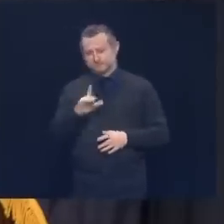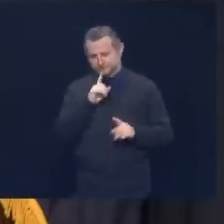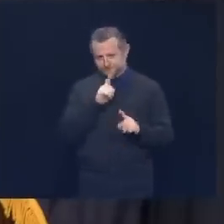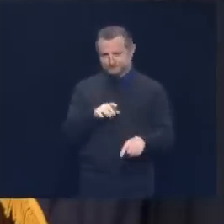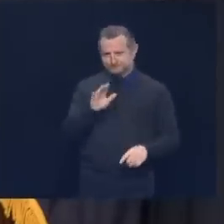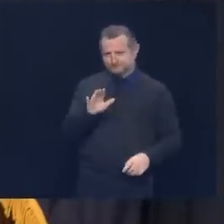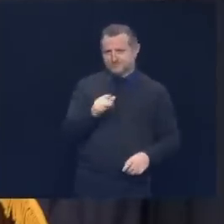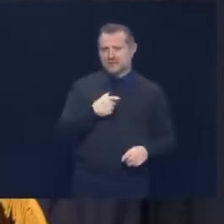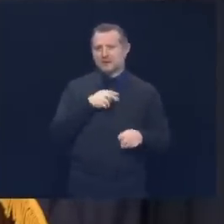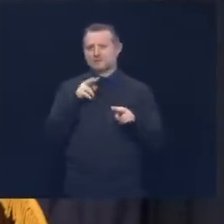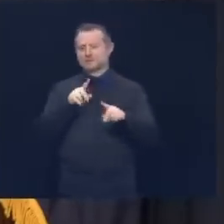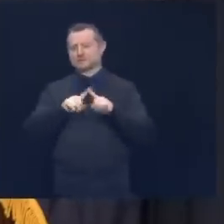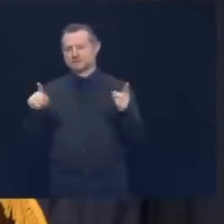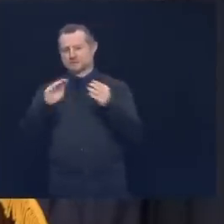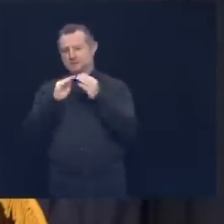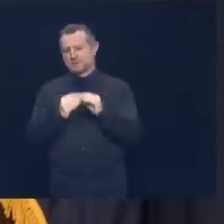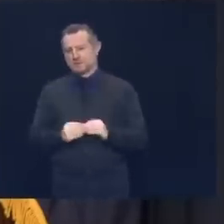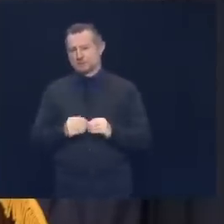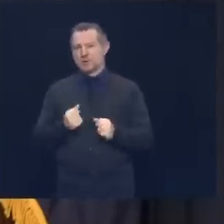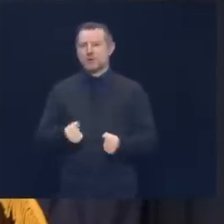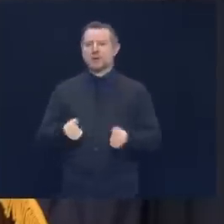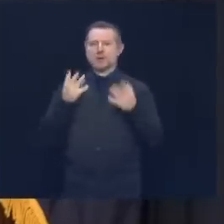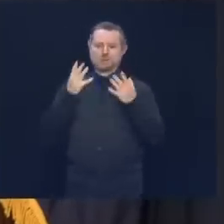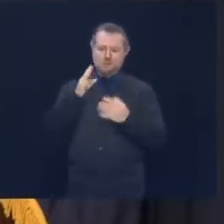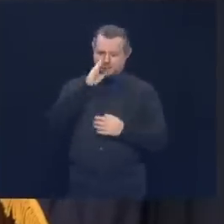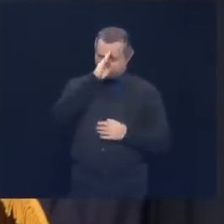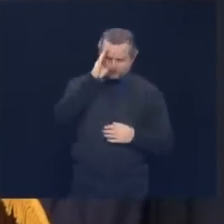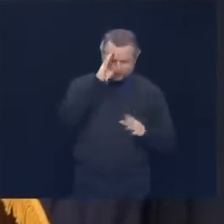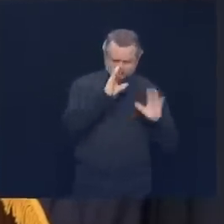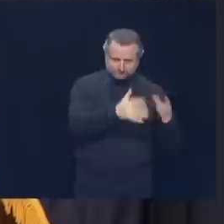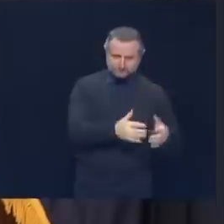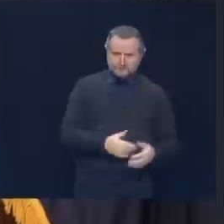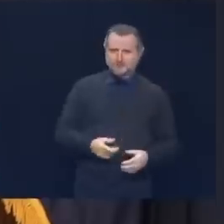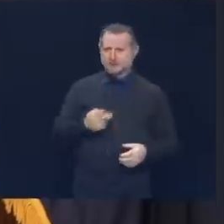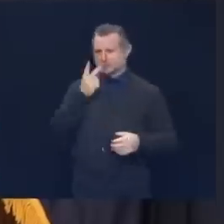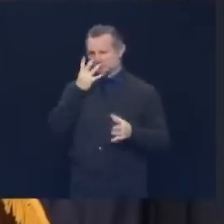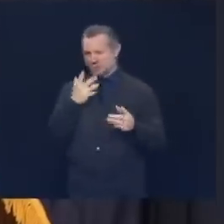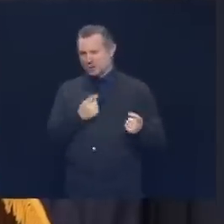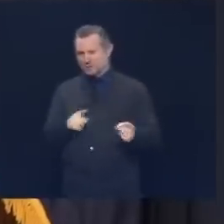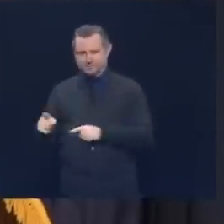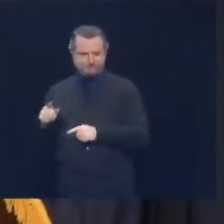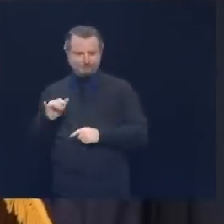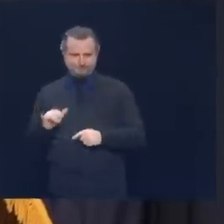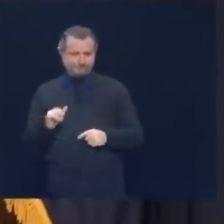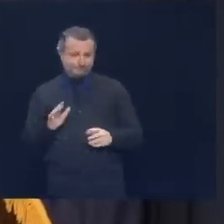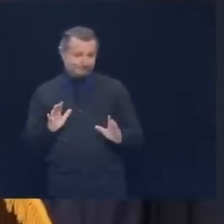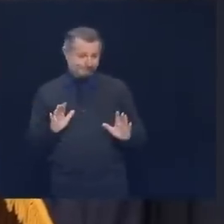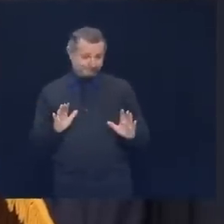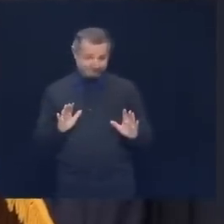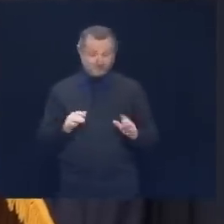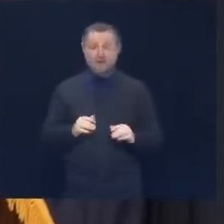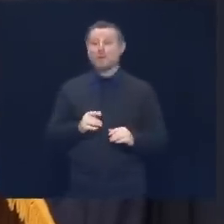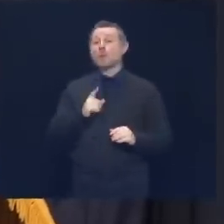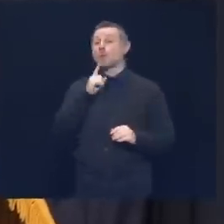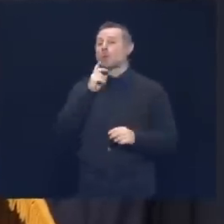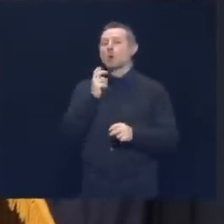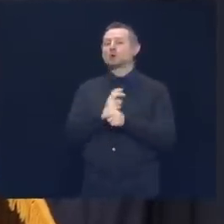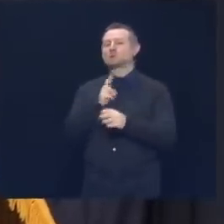metrics. Hospitalizations and cases tells you where you are today, doesn't tell you where you will be